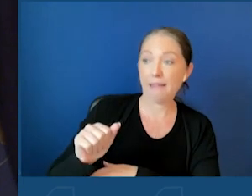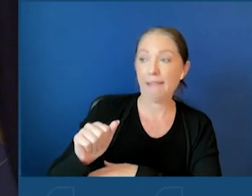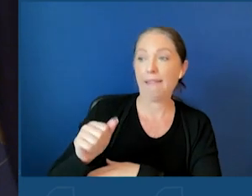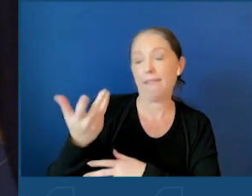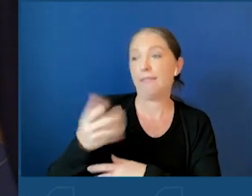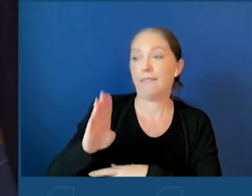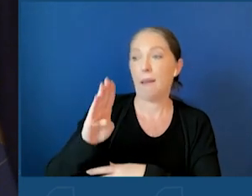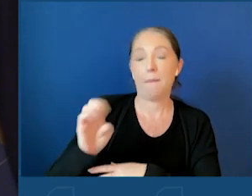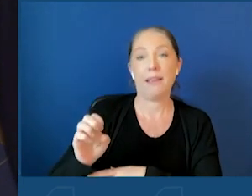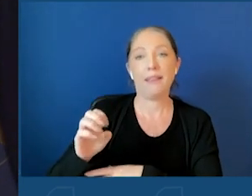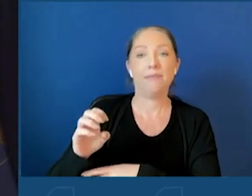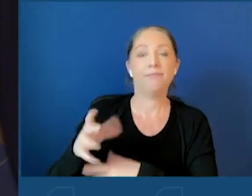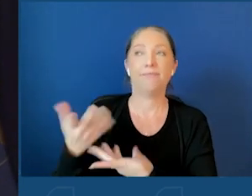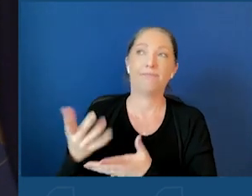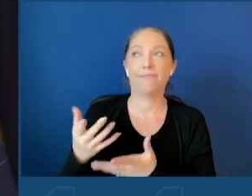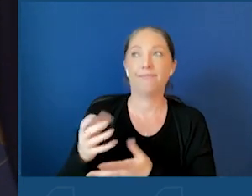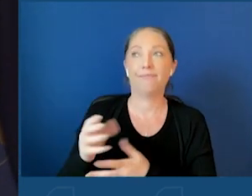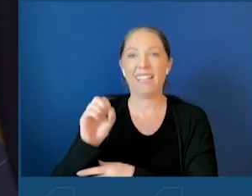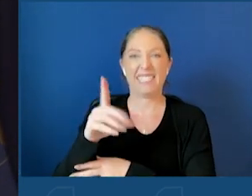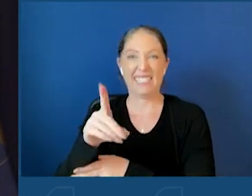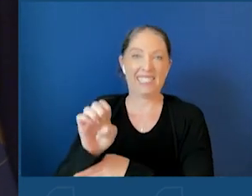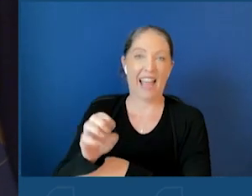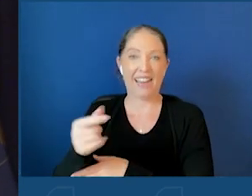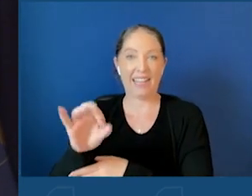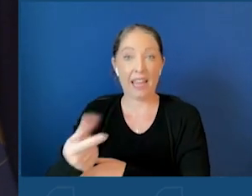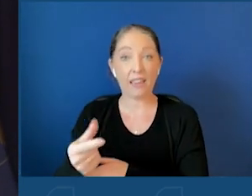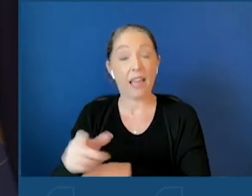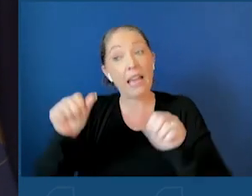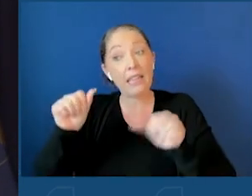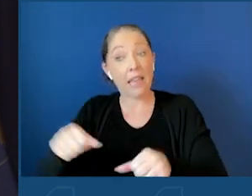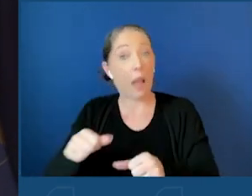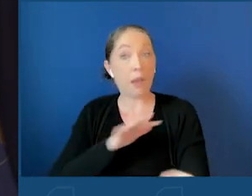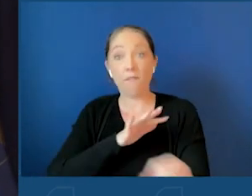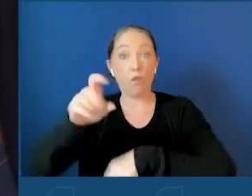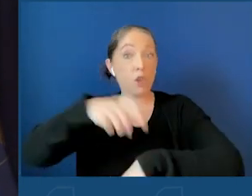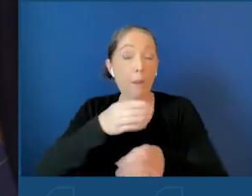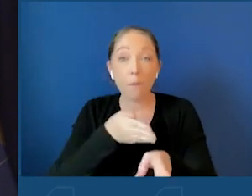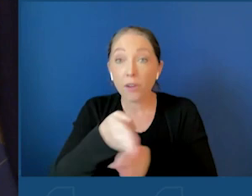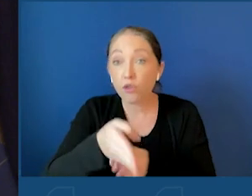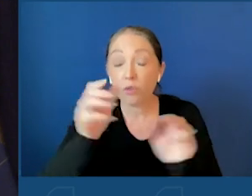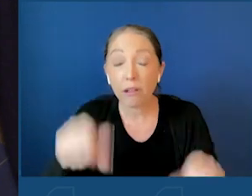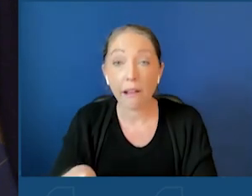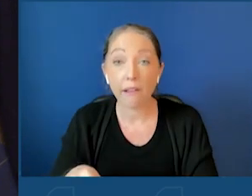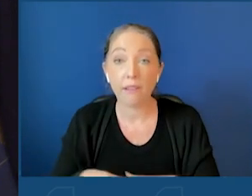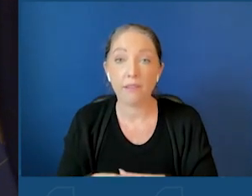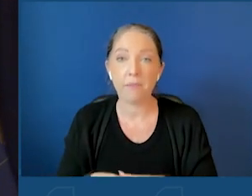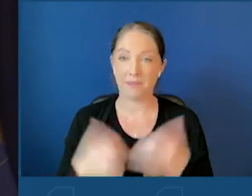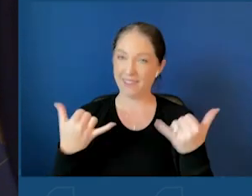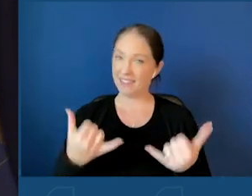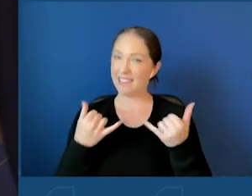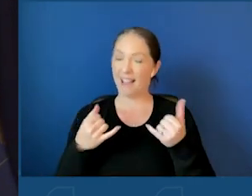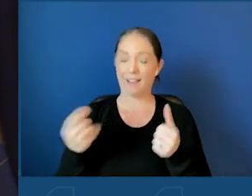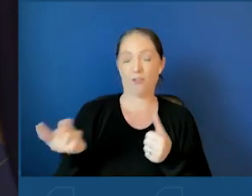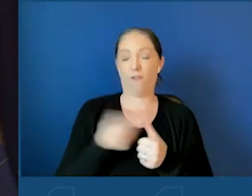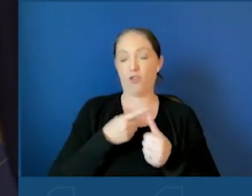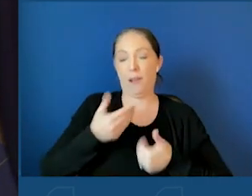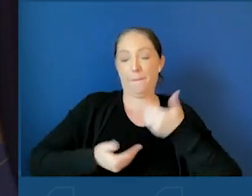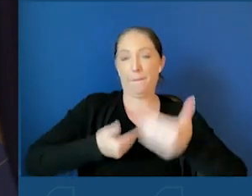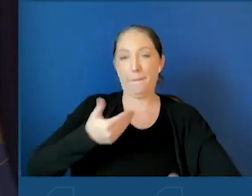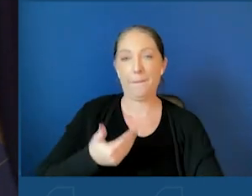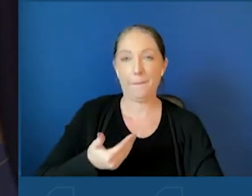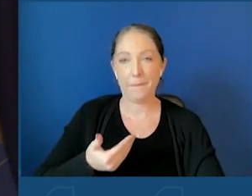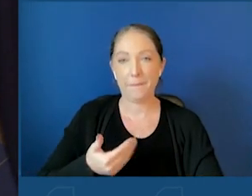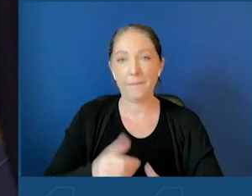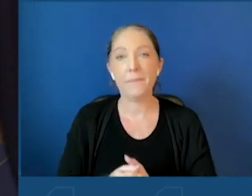it themselves as a full-time profession. But today is a first step. Today is a first step